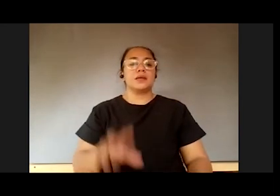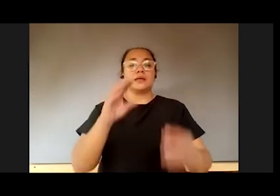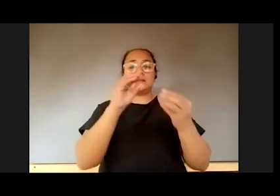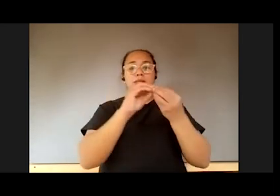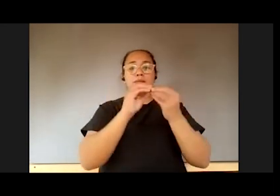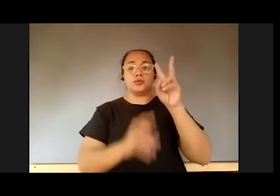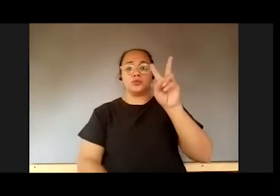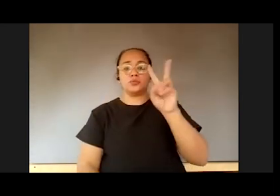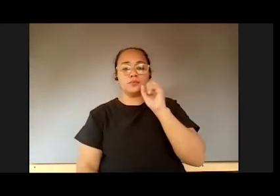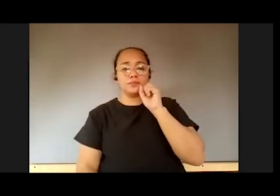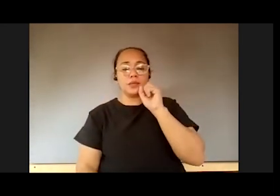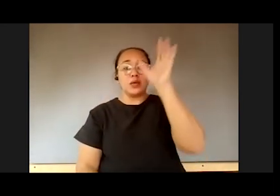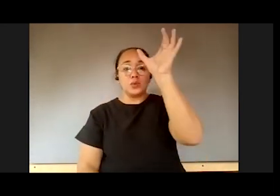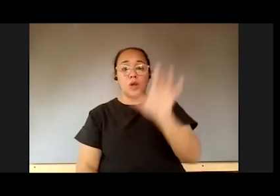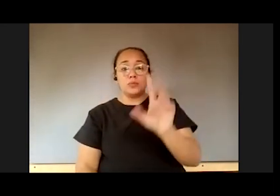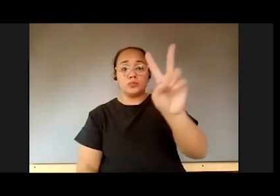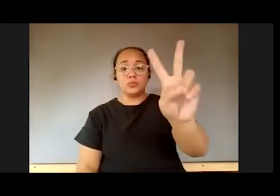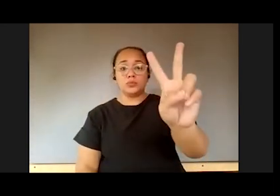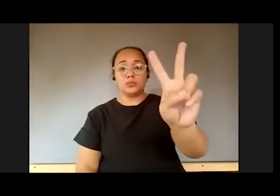column 2,